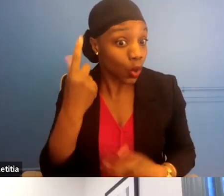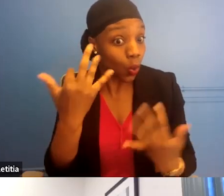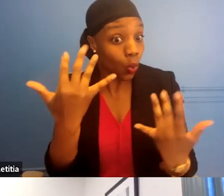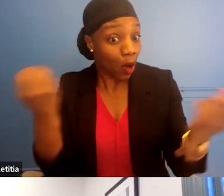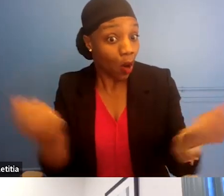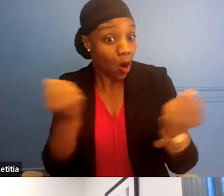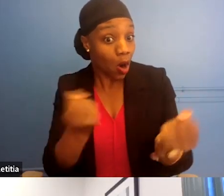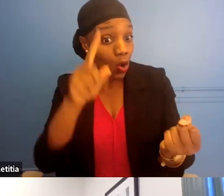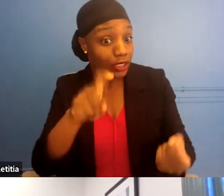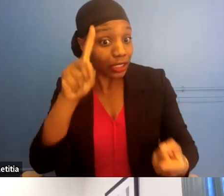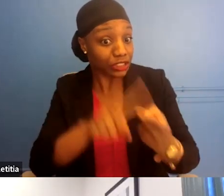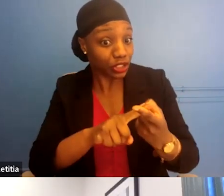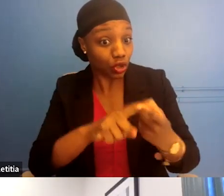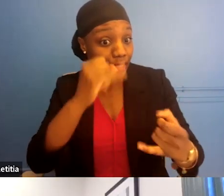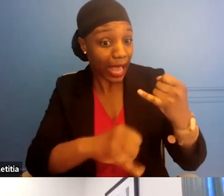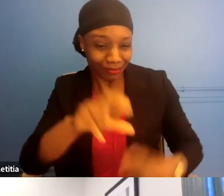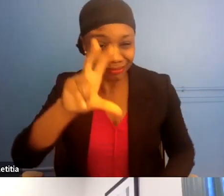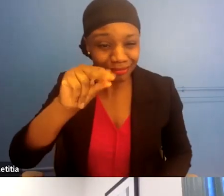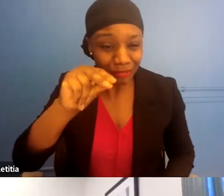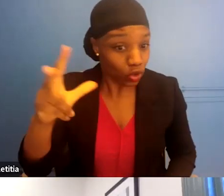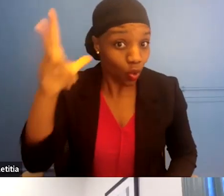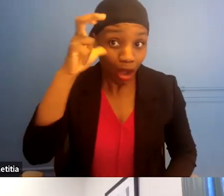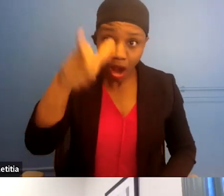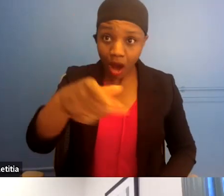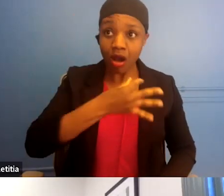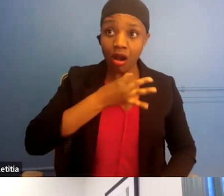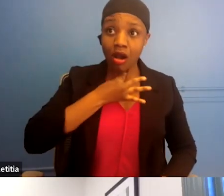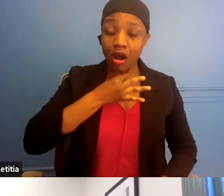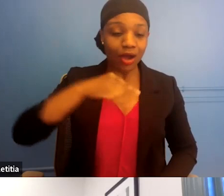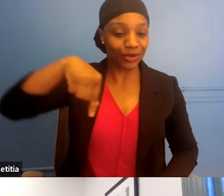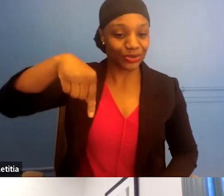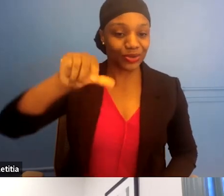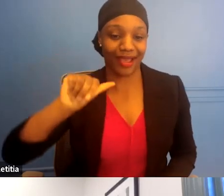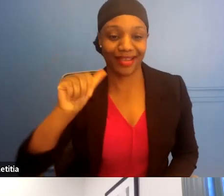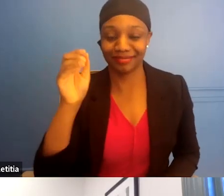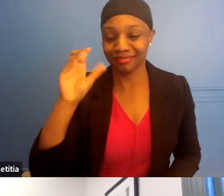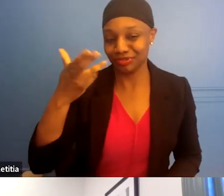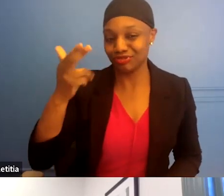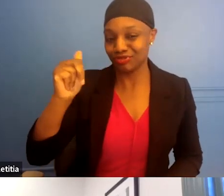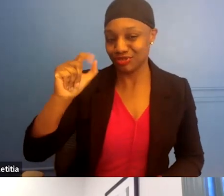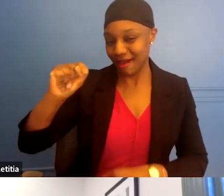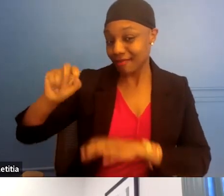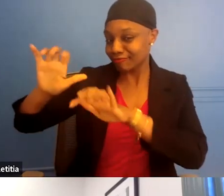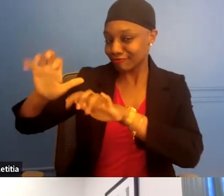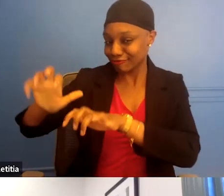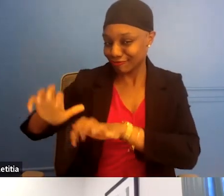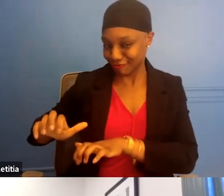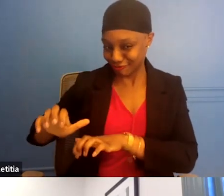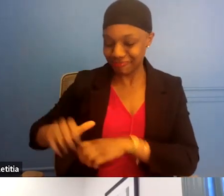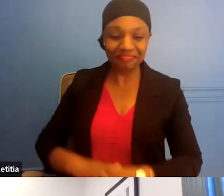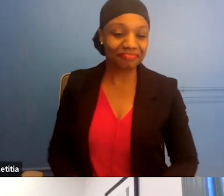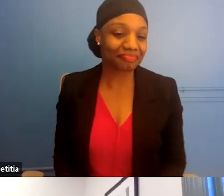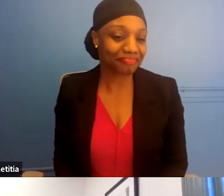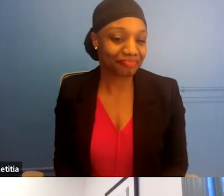them. As you hear something that you're curious about, please put your Q&A in the Zoom question and answer section, and